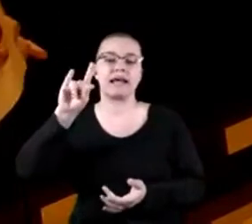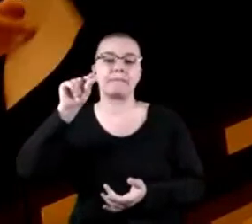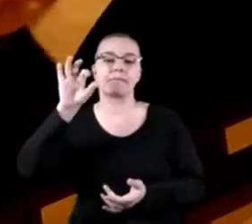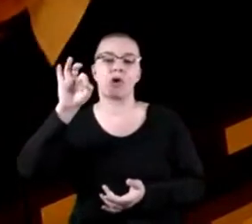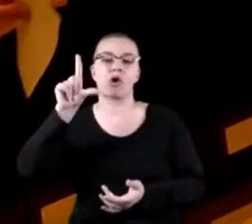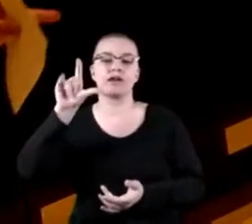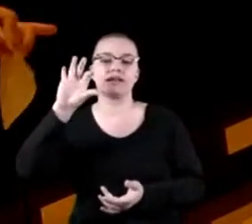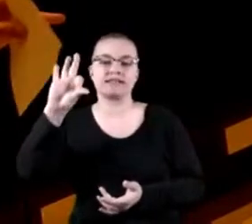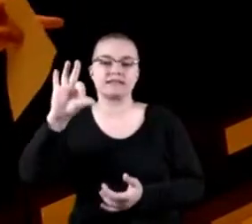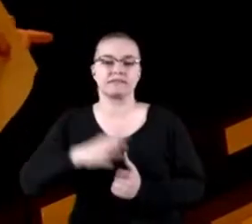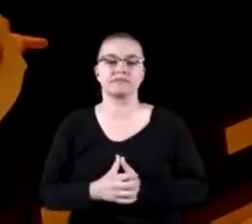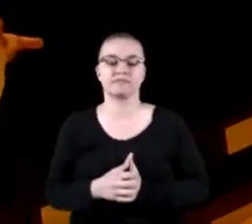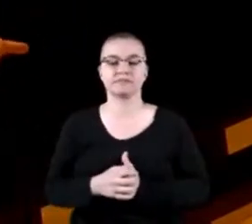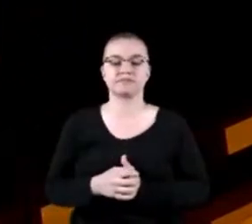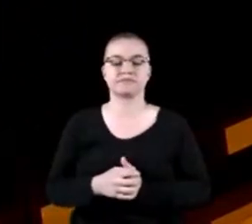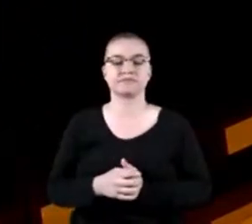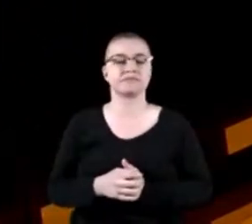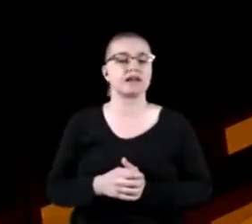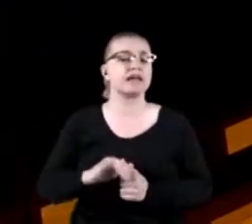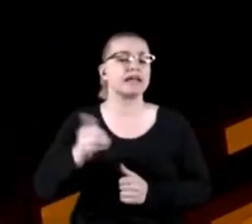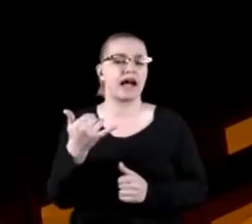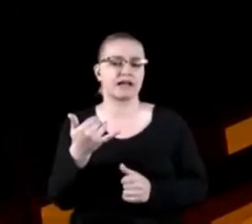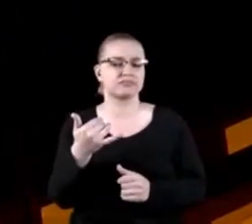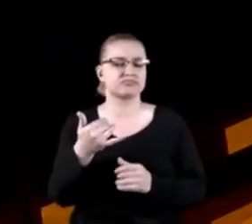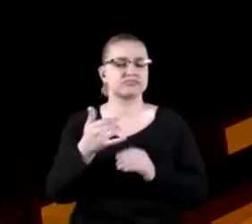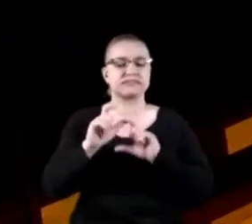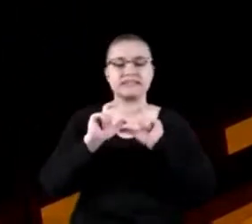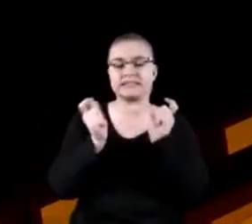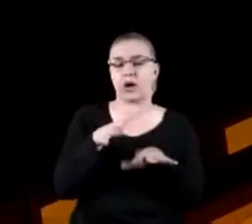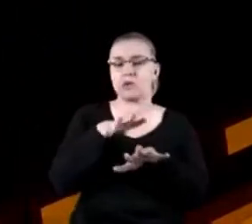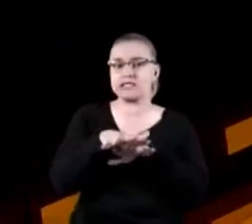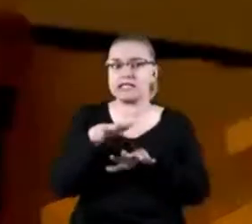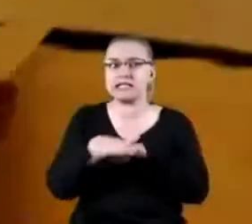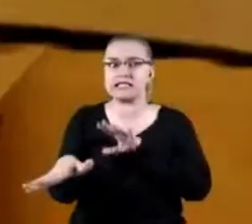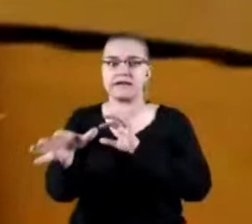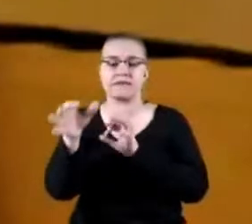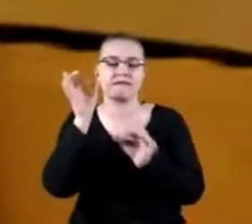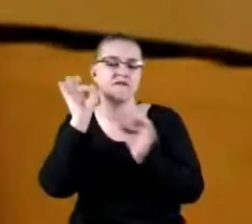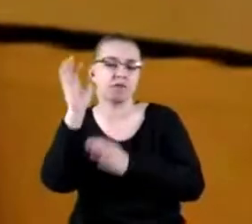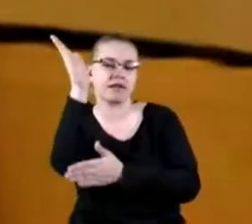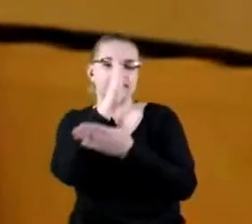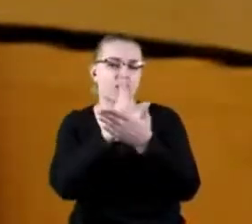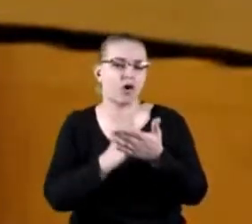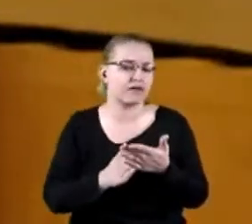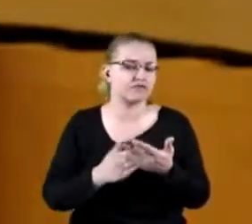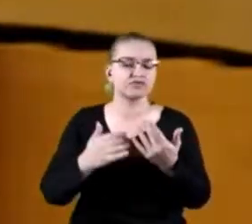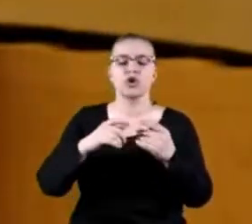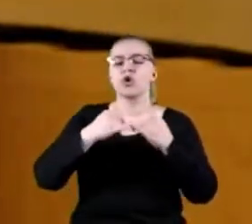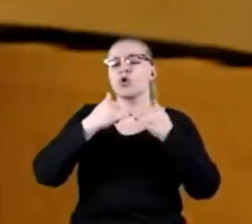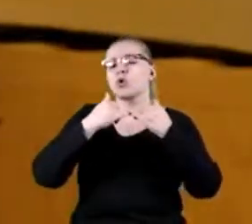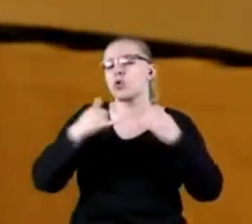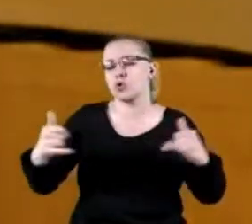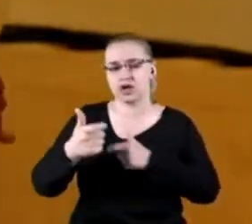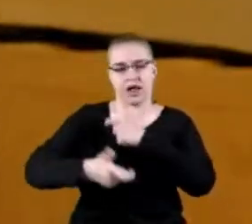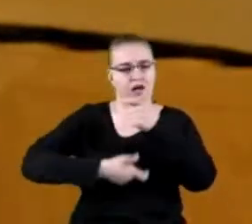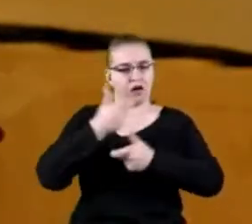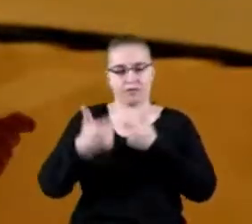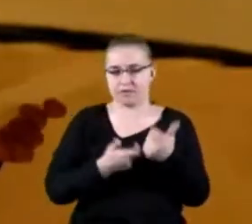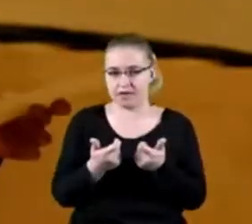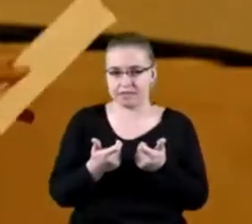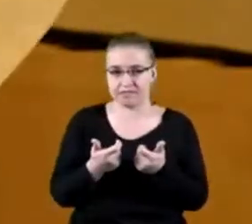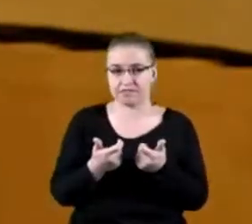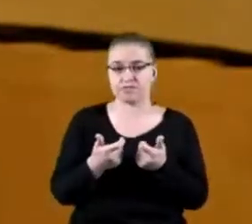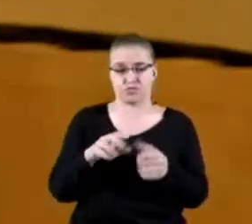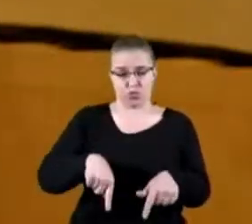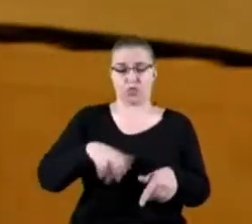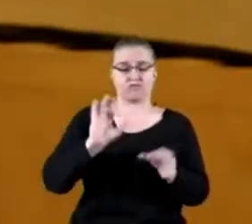geographical information system. So this is the kind of things that we do. But to do it more and better,